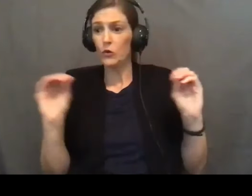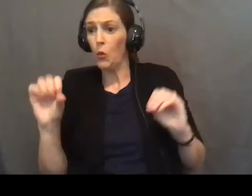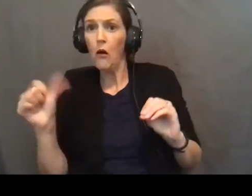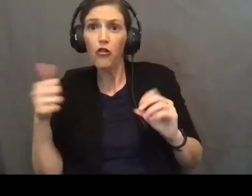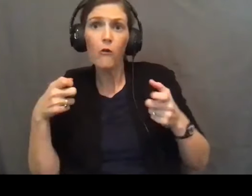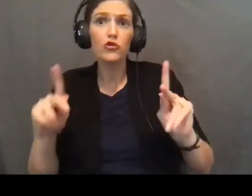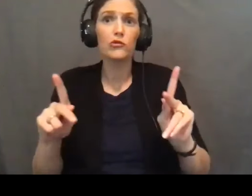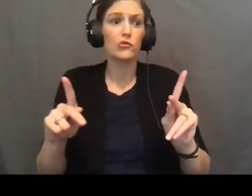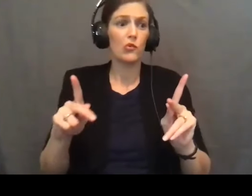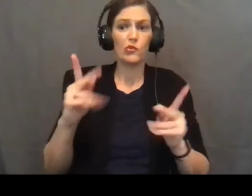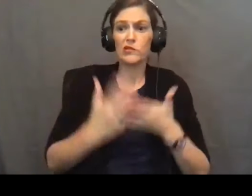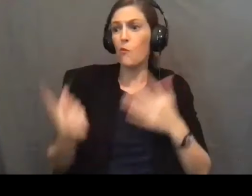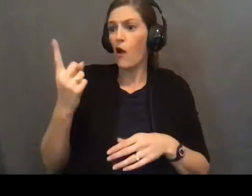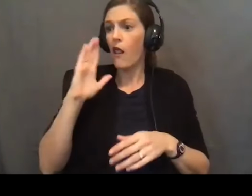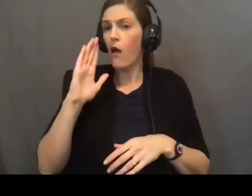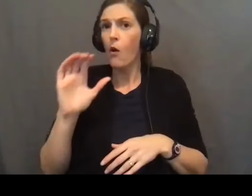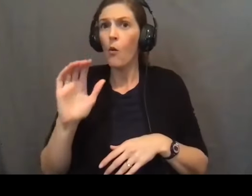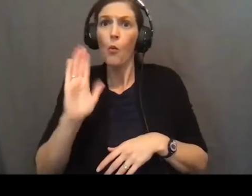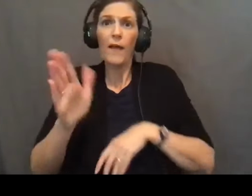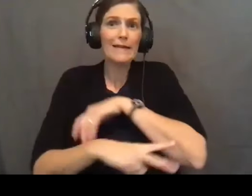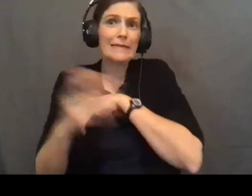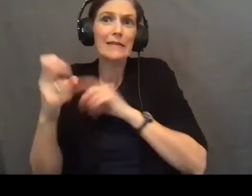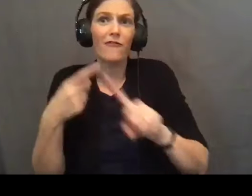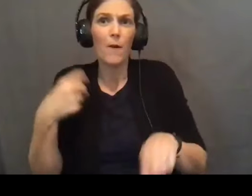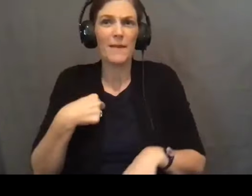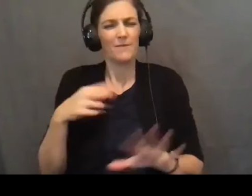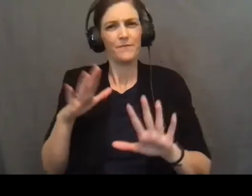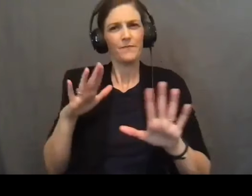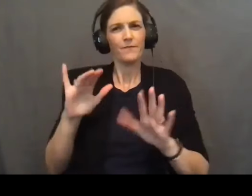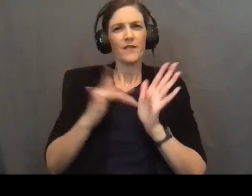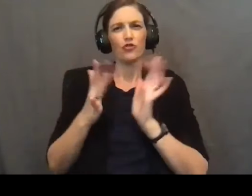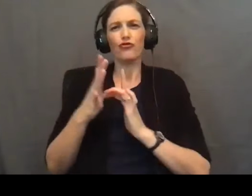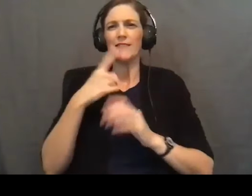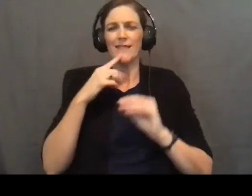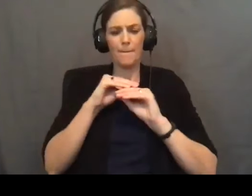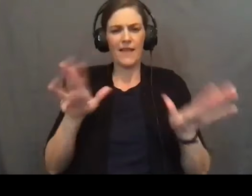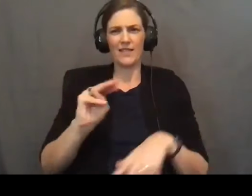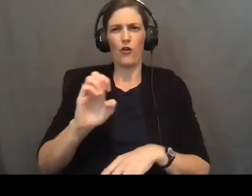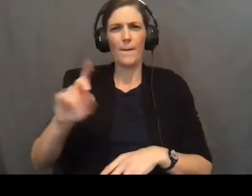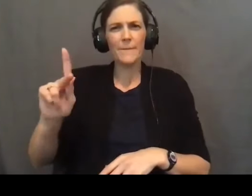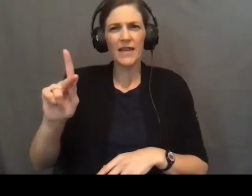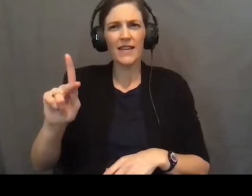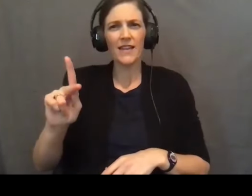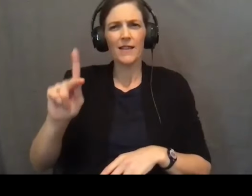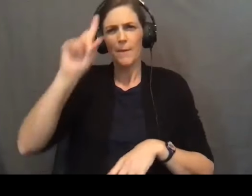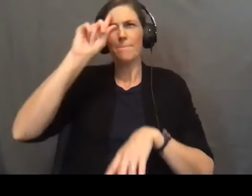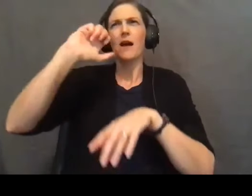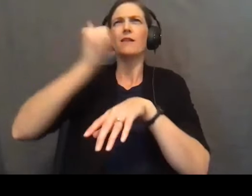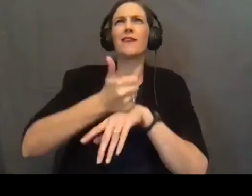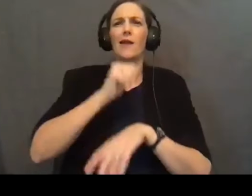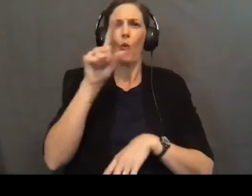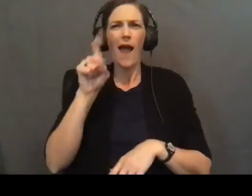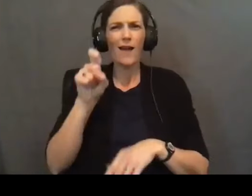someone else might get it for me because Jesus says the blessed are the meek, those who have that mindset that they don't have to find